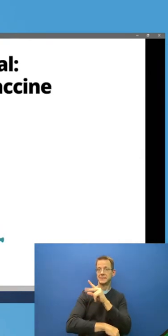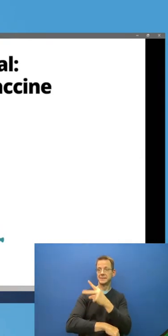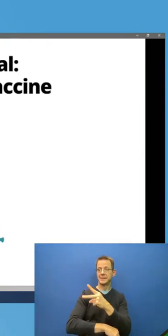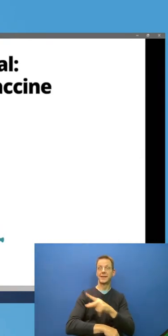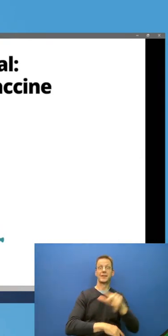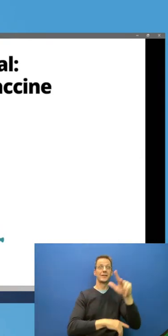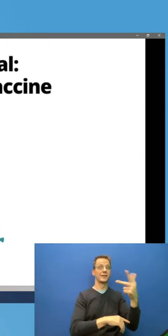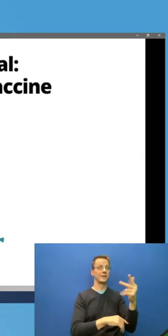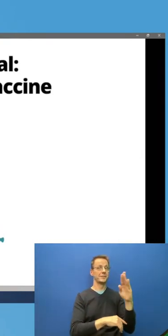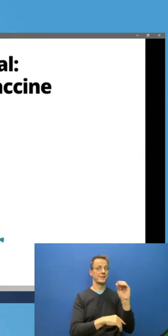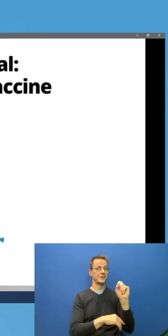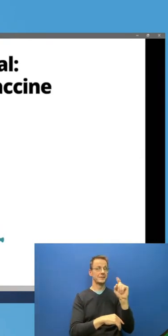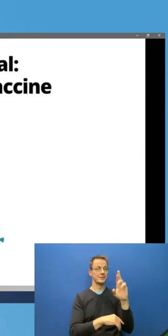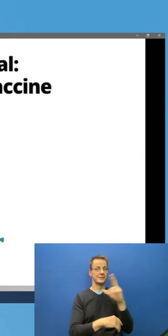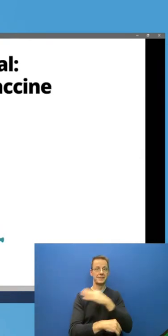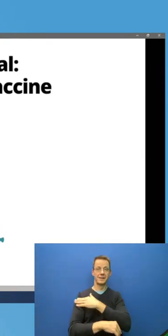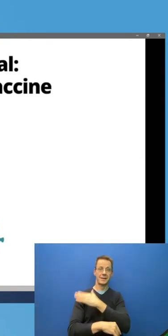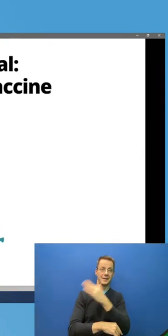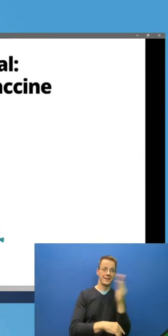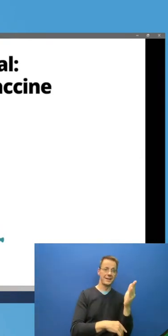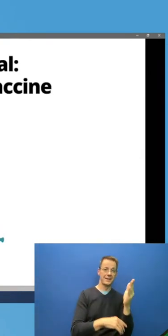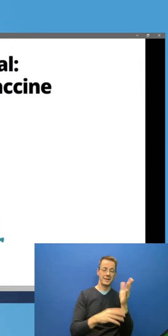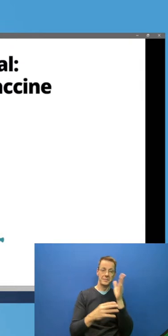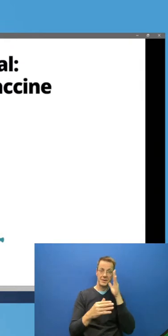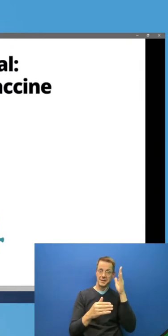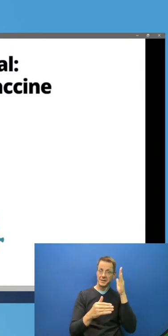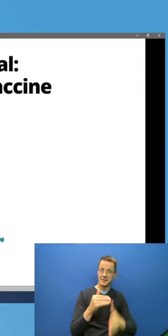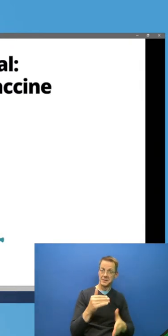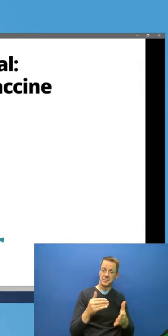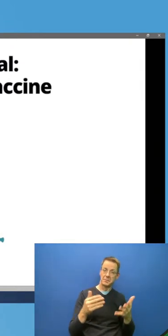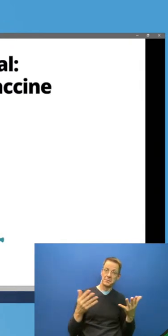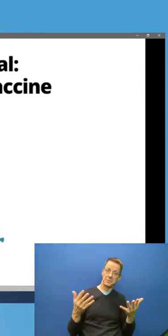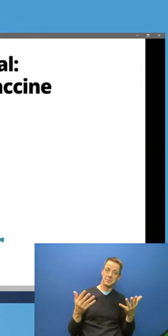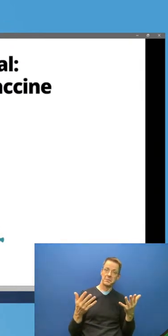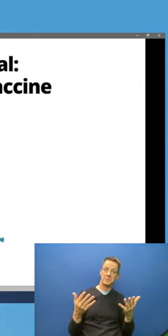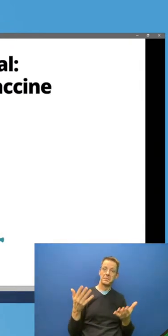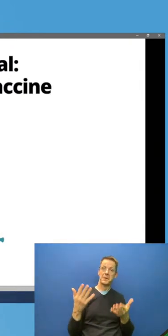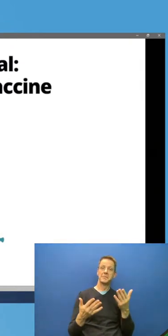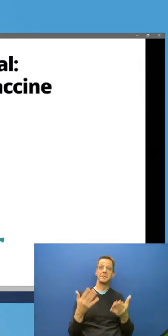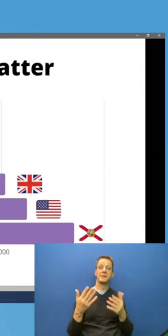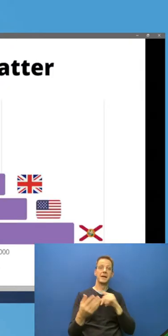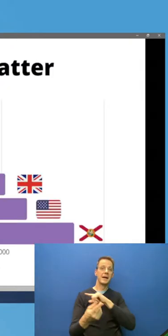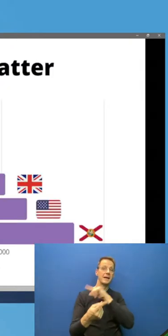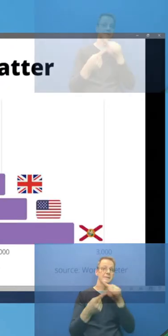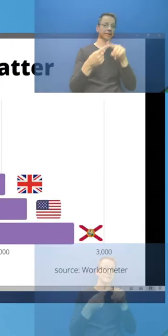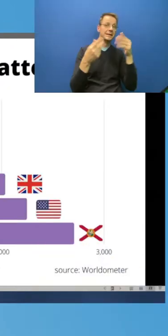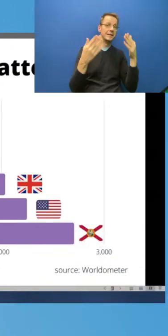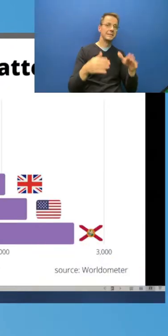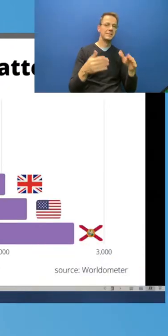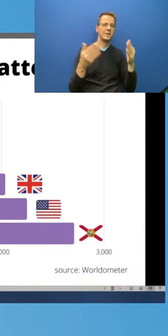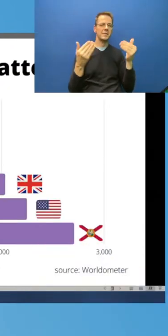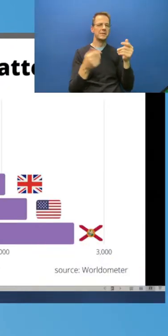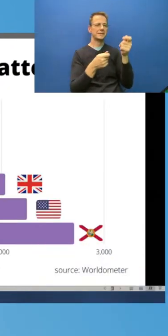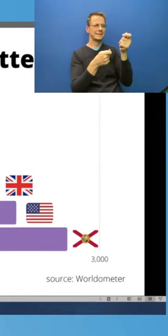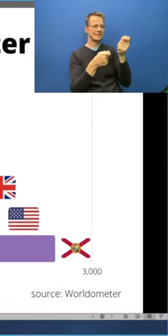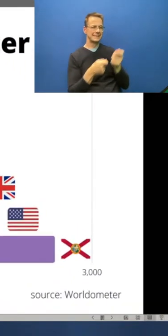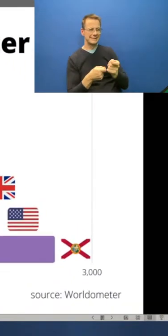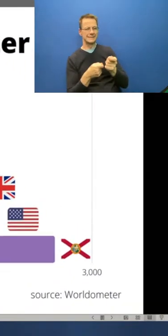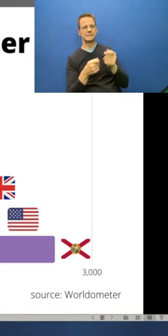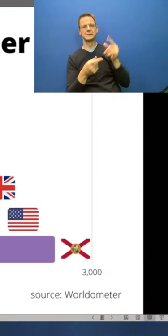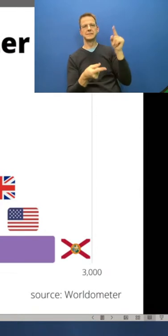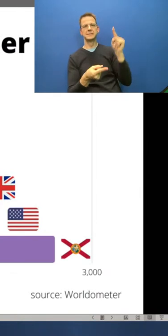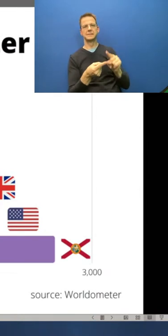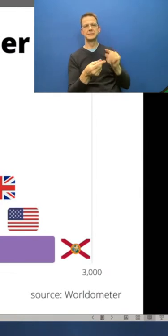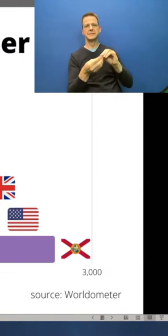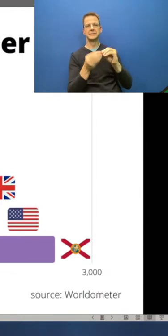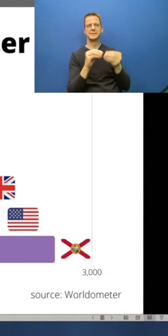until then, like, we're going to have to try to keep these numbers under control as much as possible. New line. Now, next slide, please. And policy choices